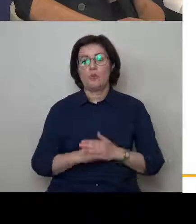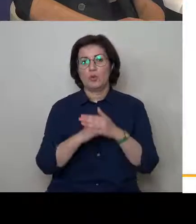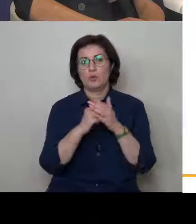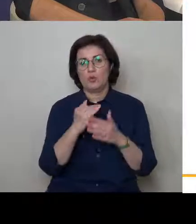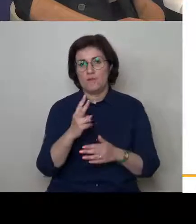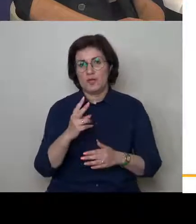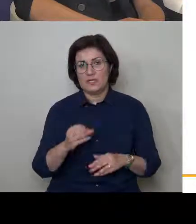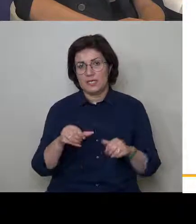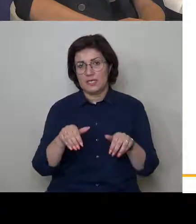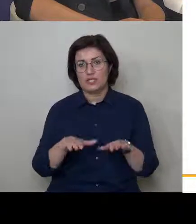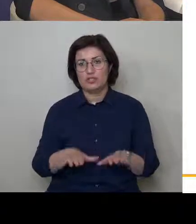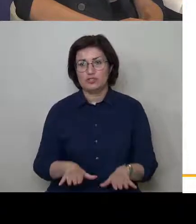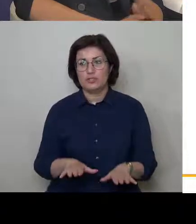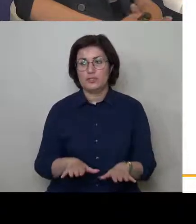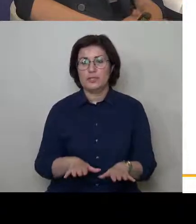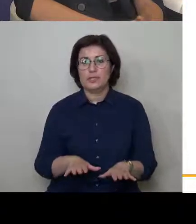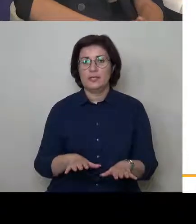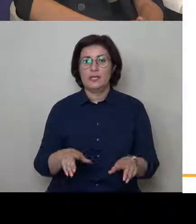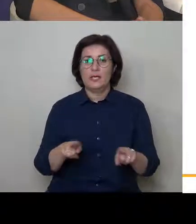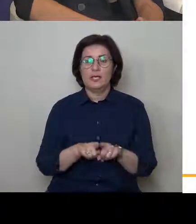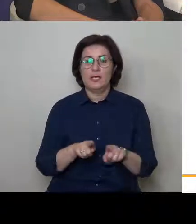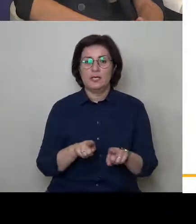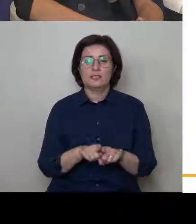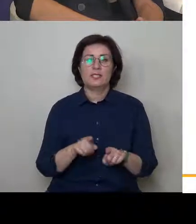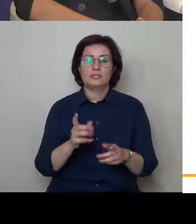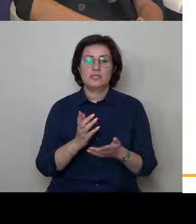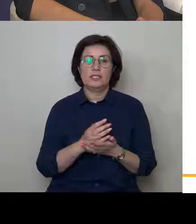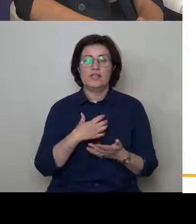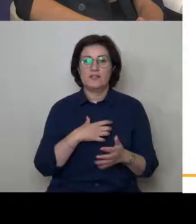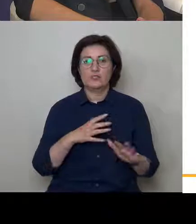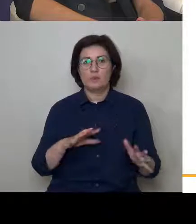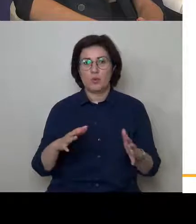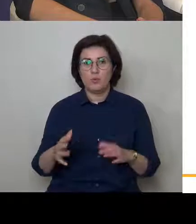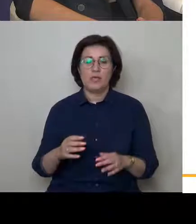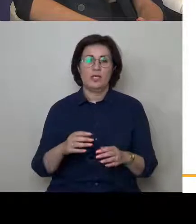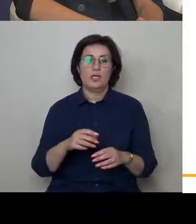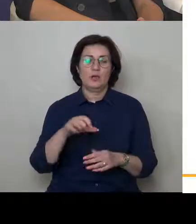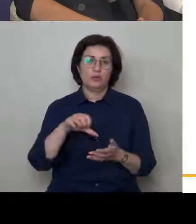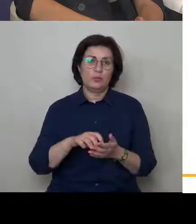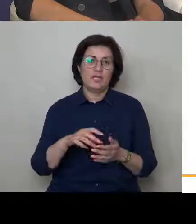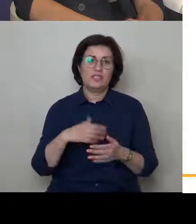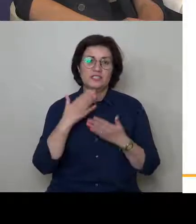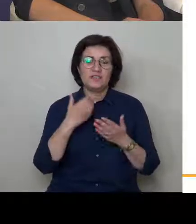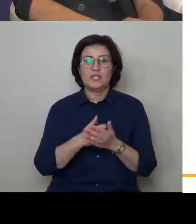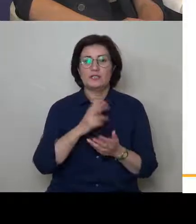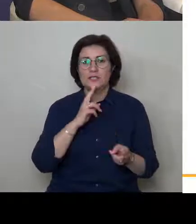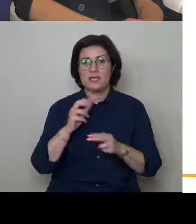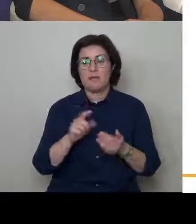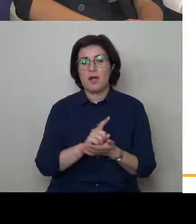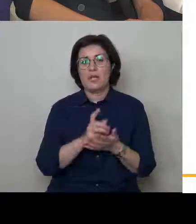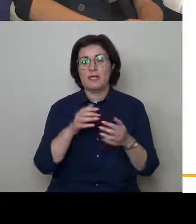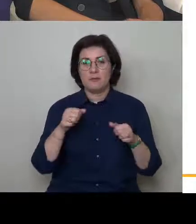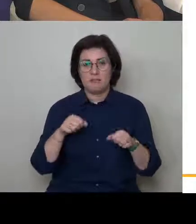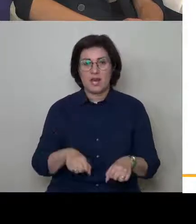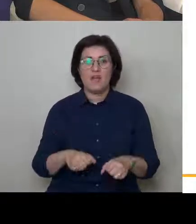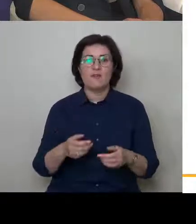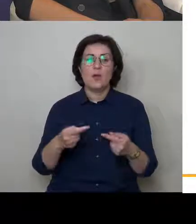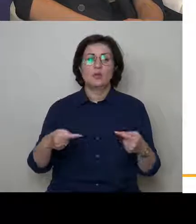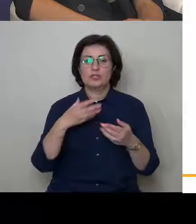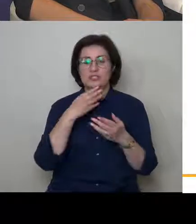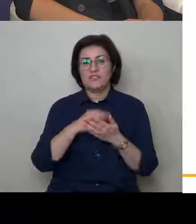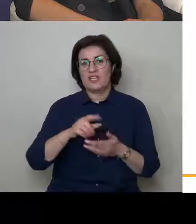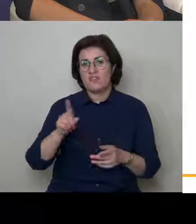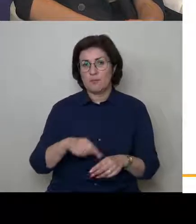evidence and make a lawful and justified decision. The complainant also has the